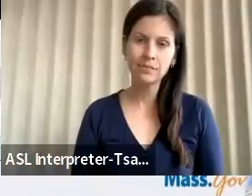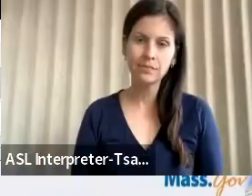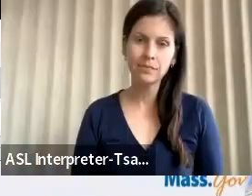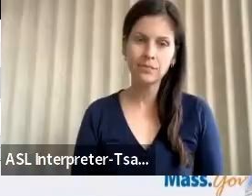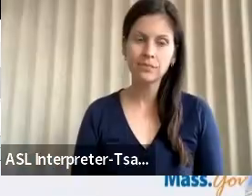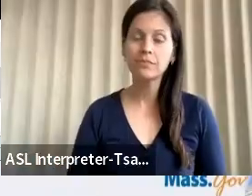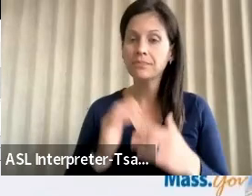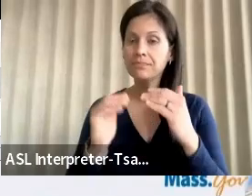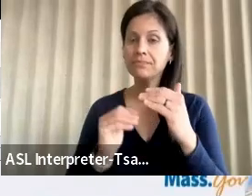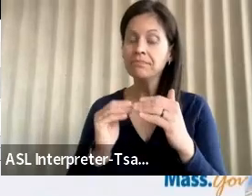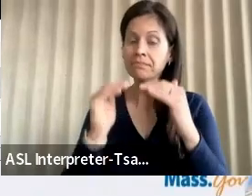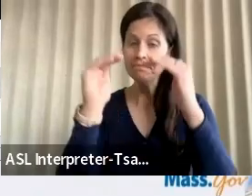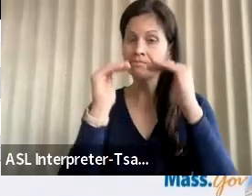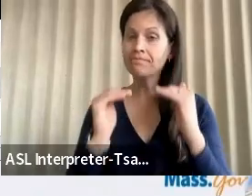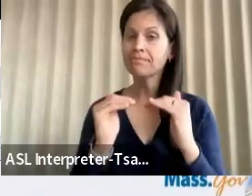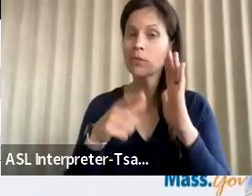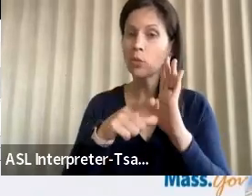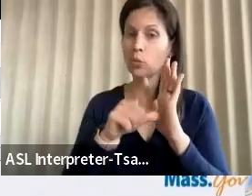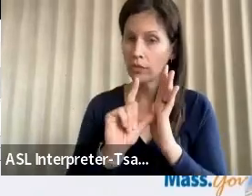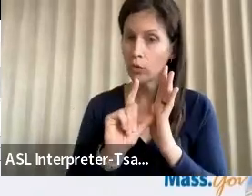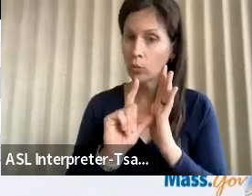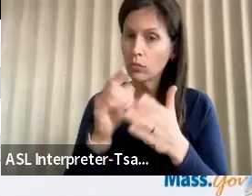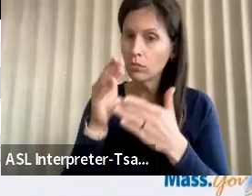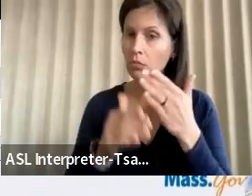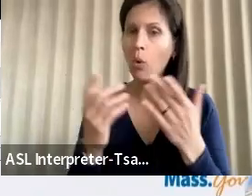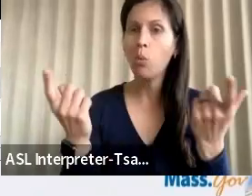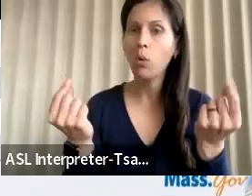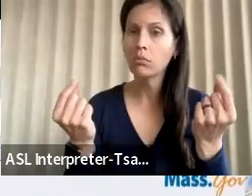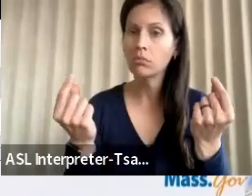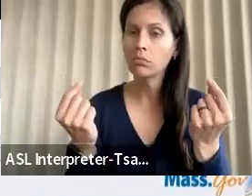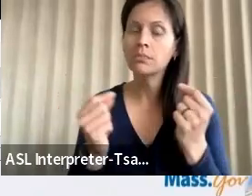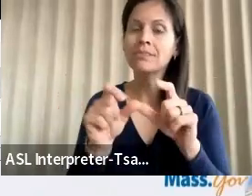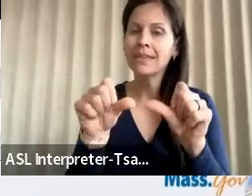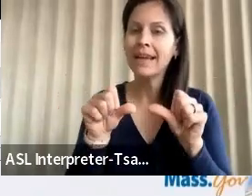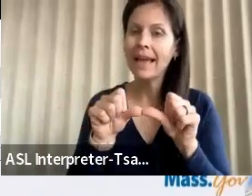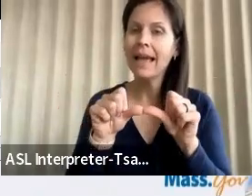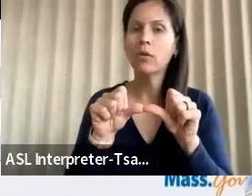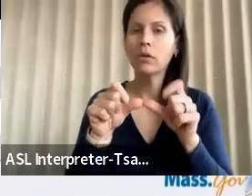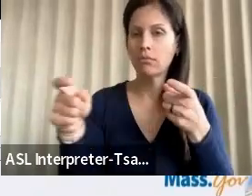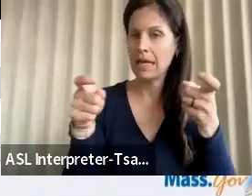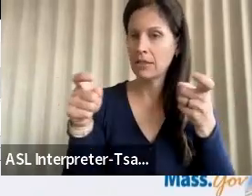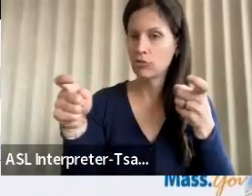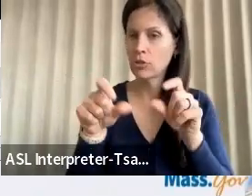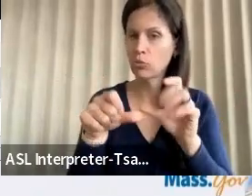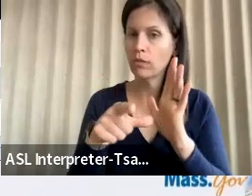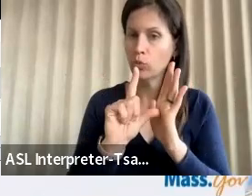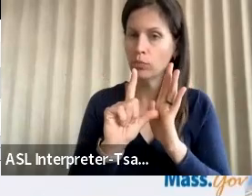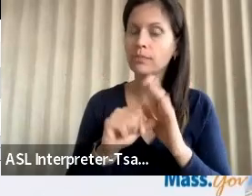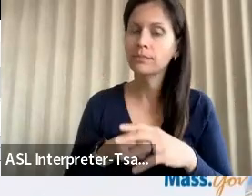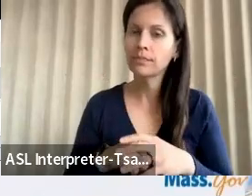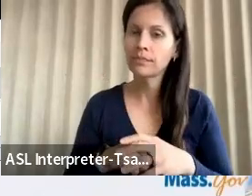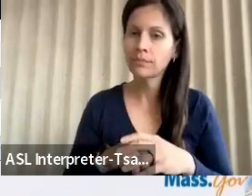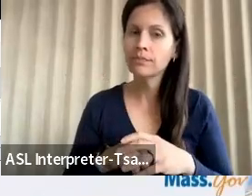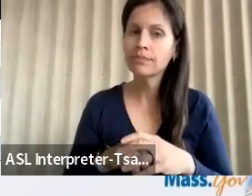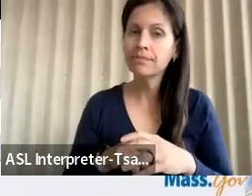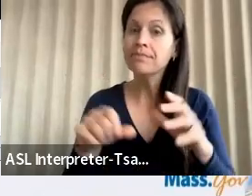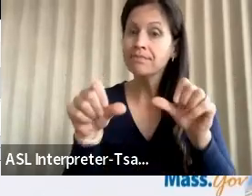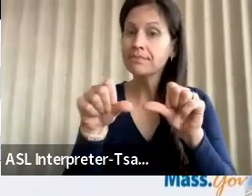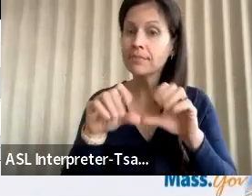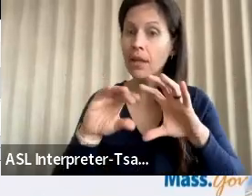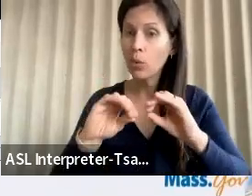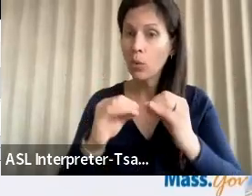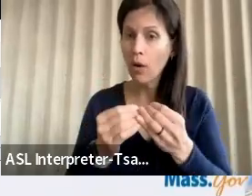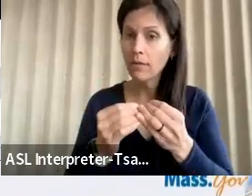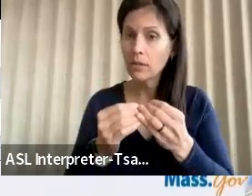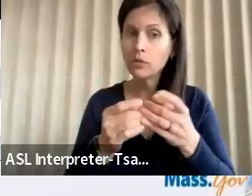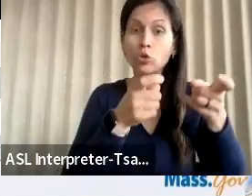The next review we will complete will be the Area Management Review. As the Area Office